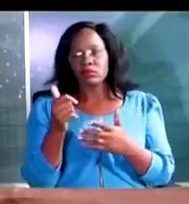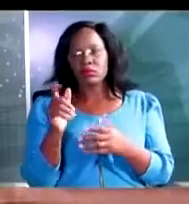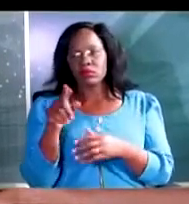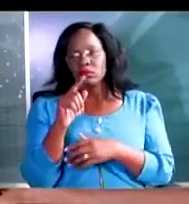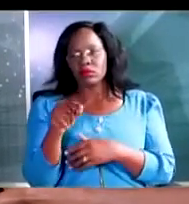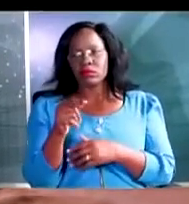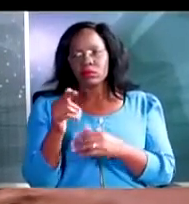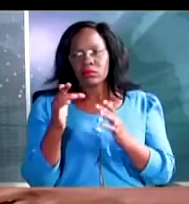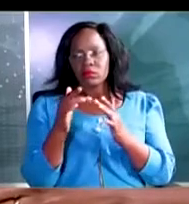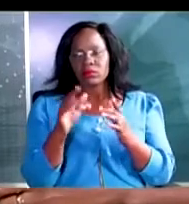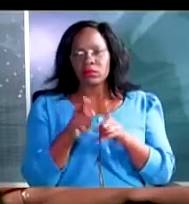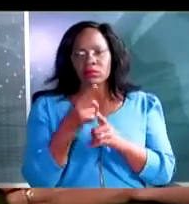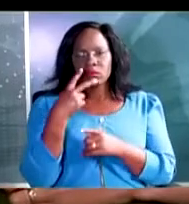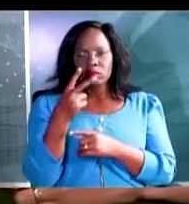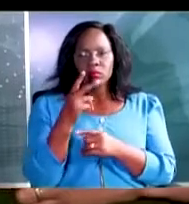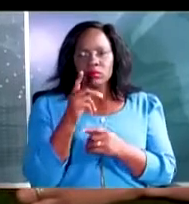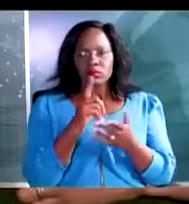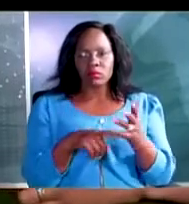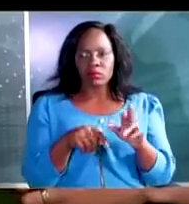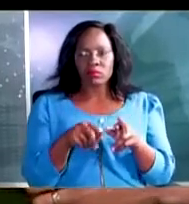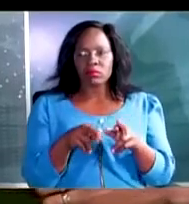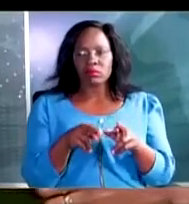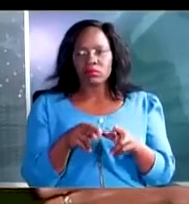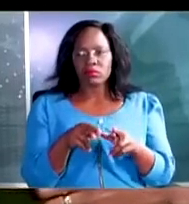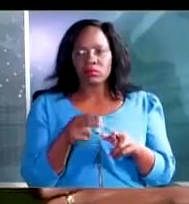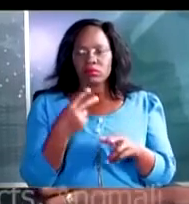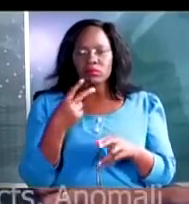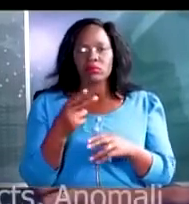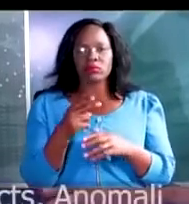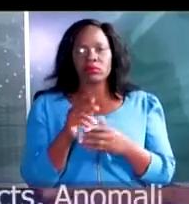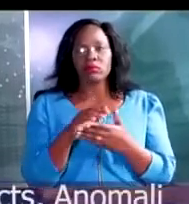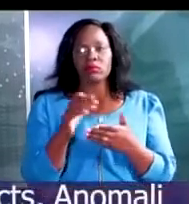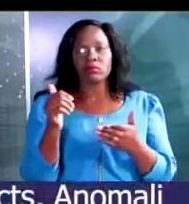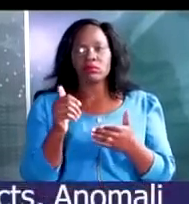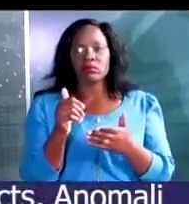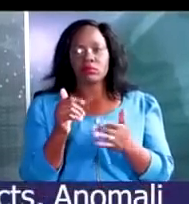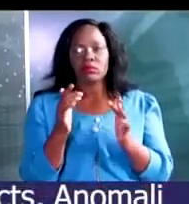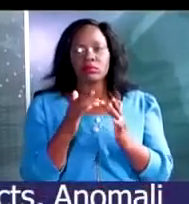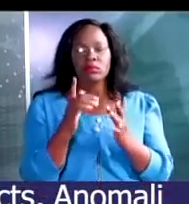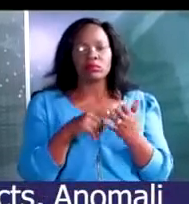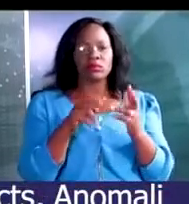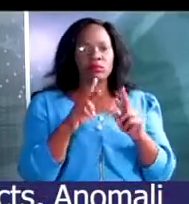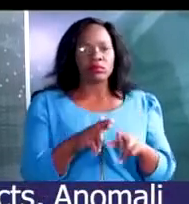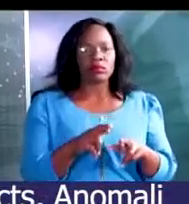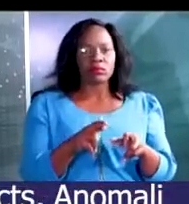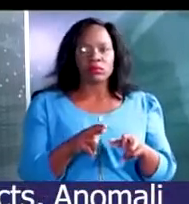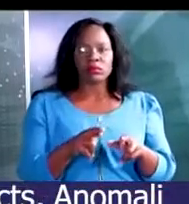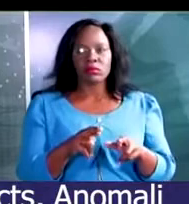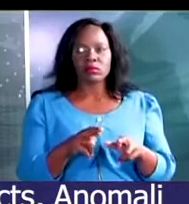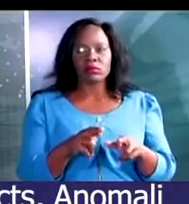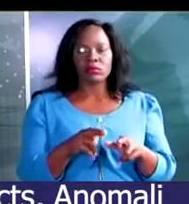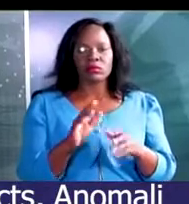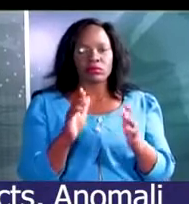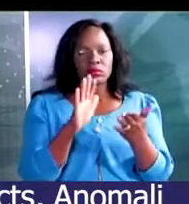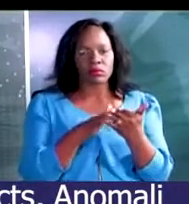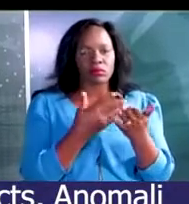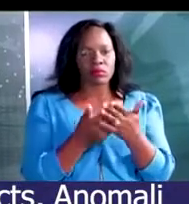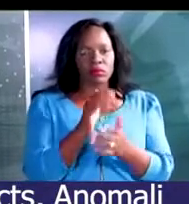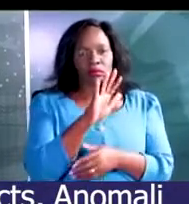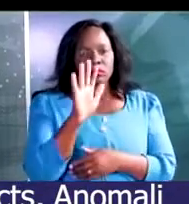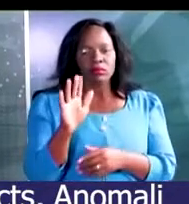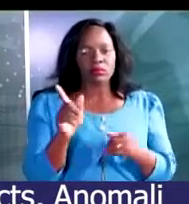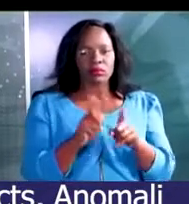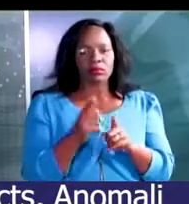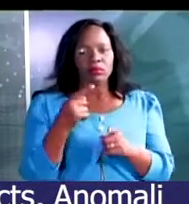what we do in the threat intelligence space is we take external context of what's happening on your event, on your network, and we